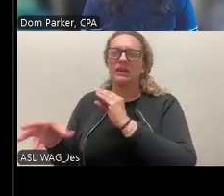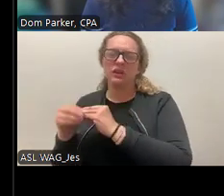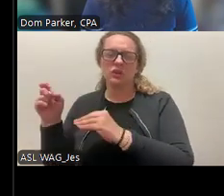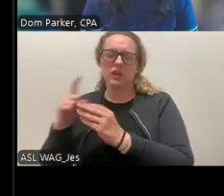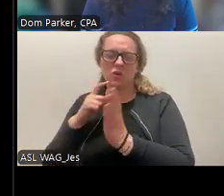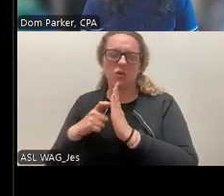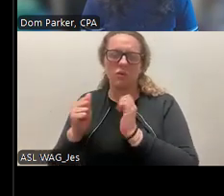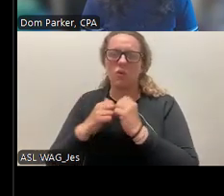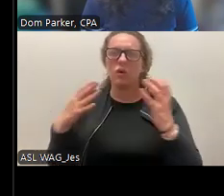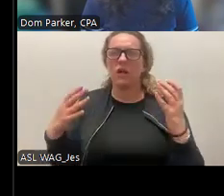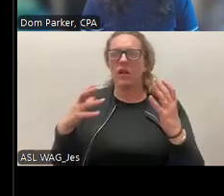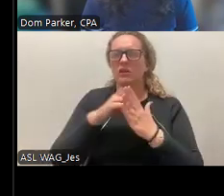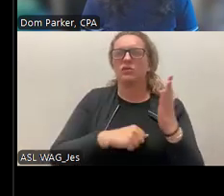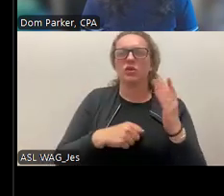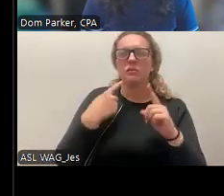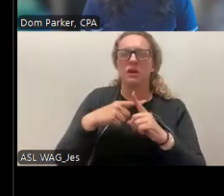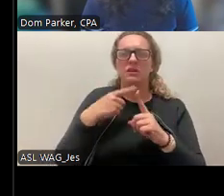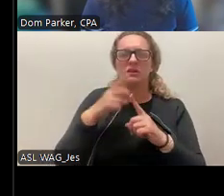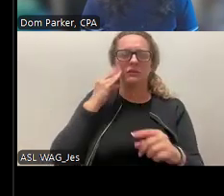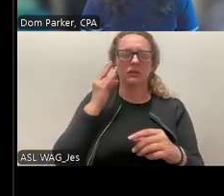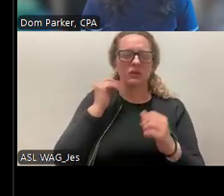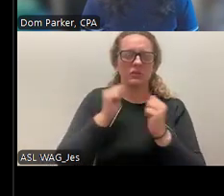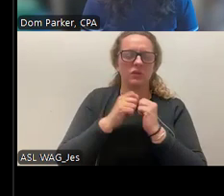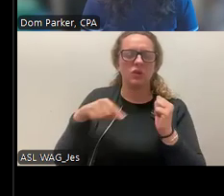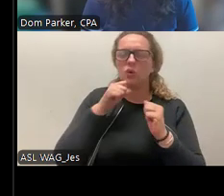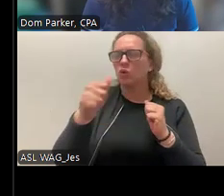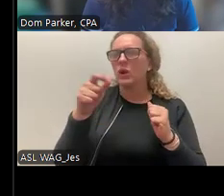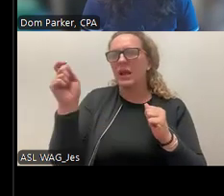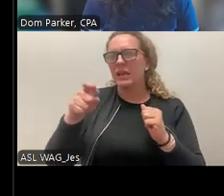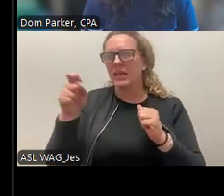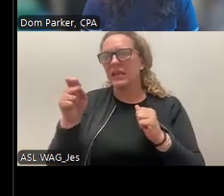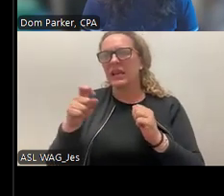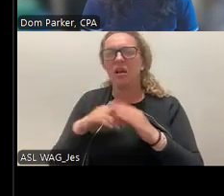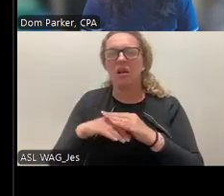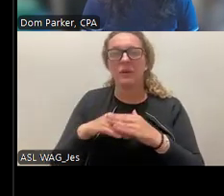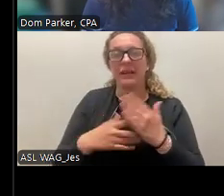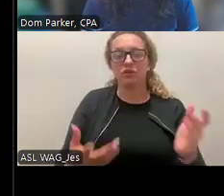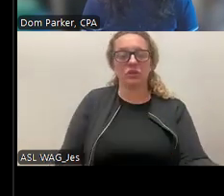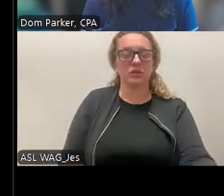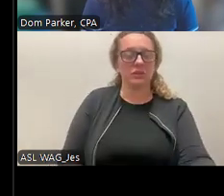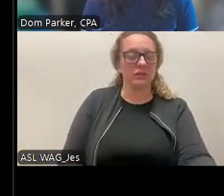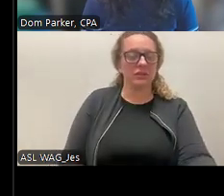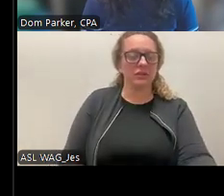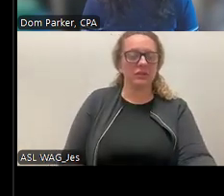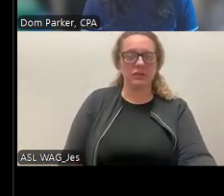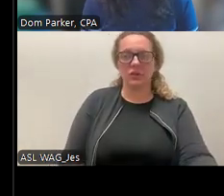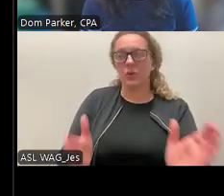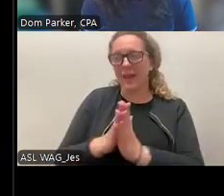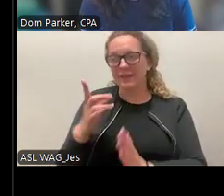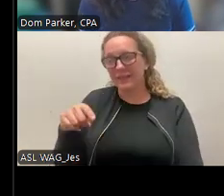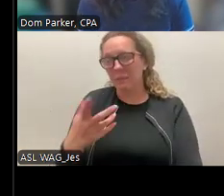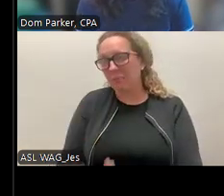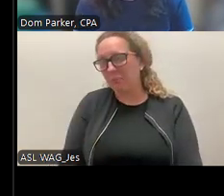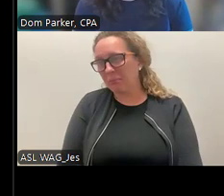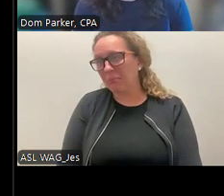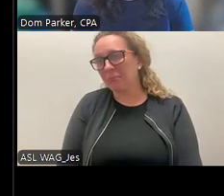requirements without subtracting positive experience from those who do not need accommodations? We ask them. I